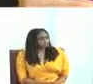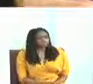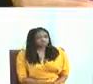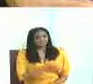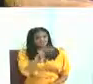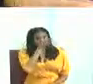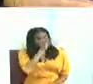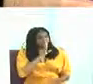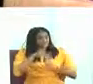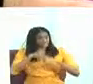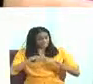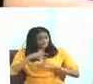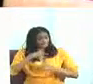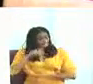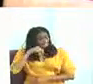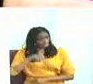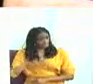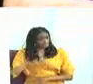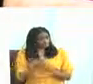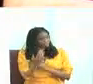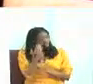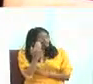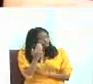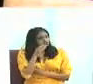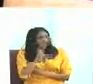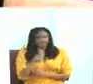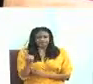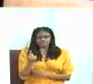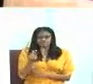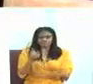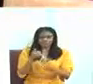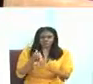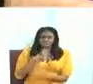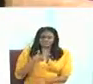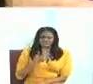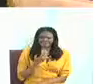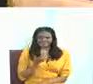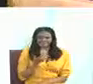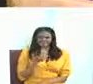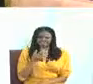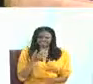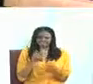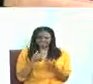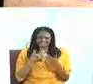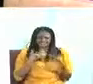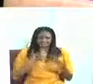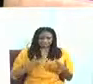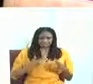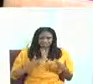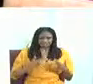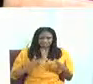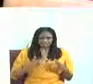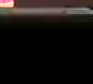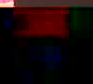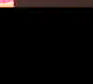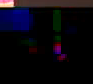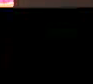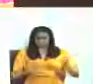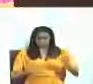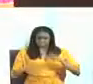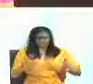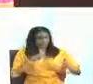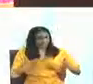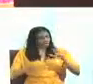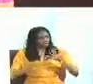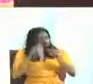God has sent me this morning so that someone who feels a little despair and a little displaced, let you know